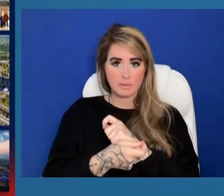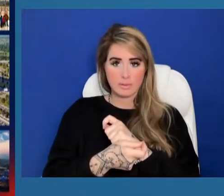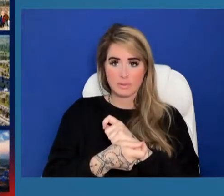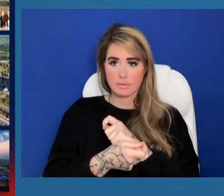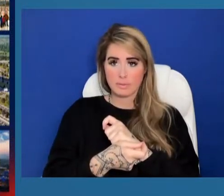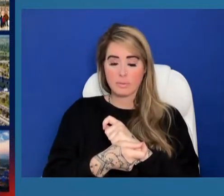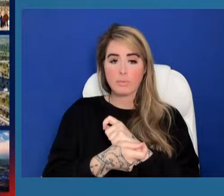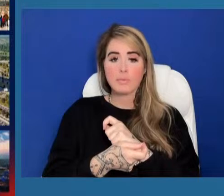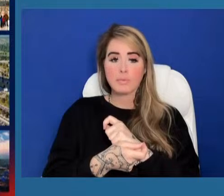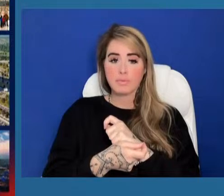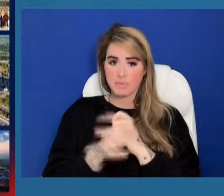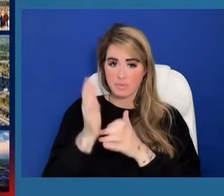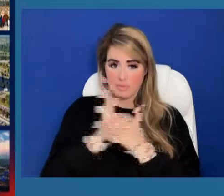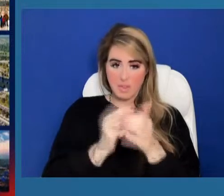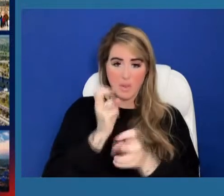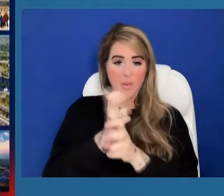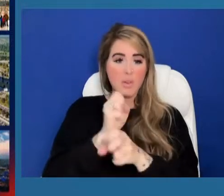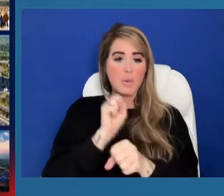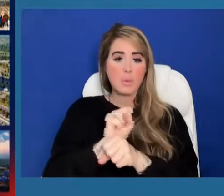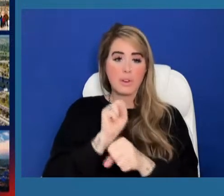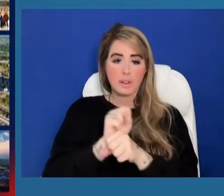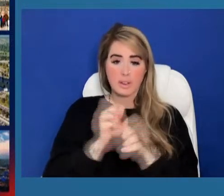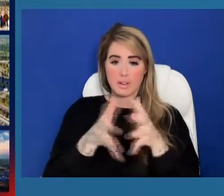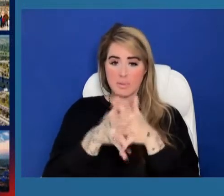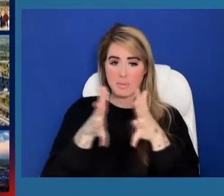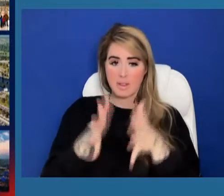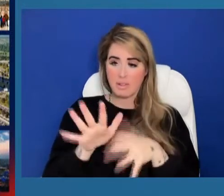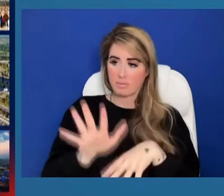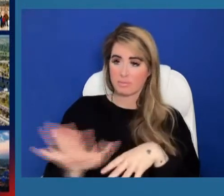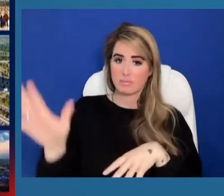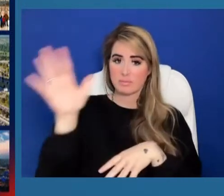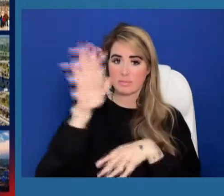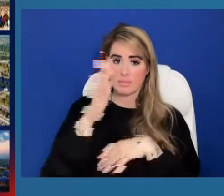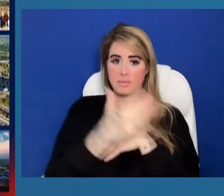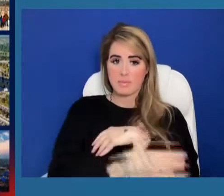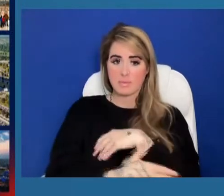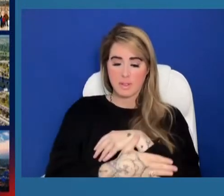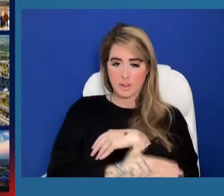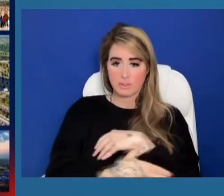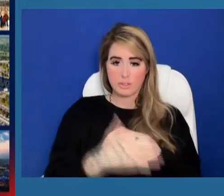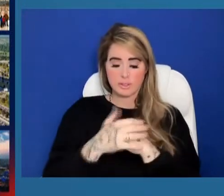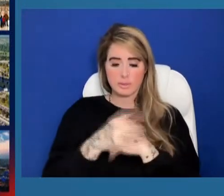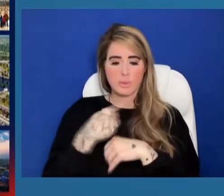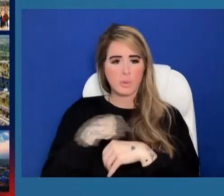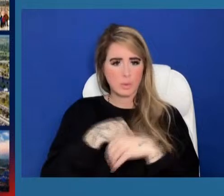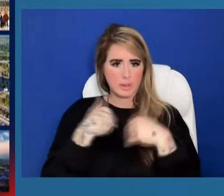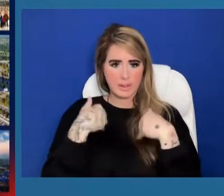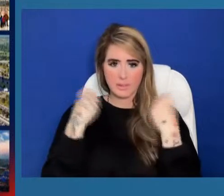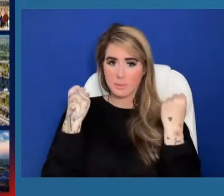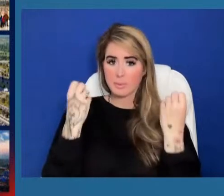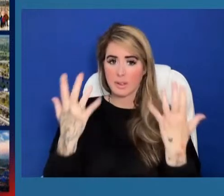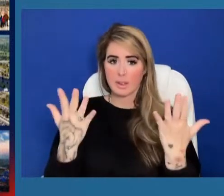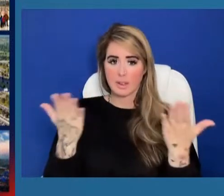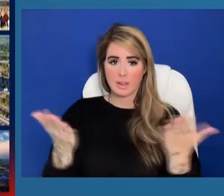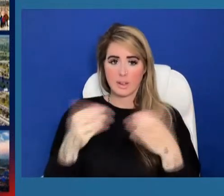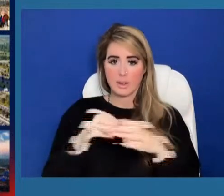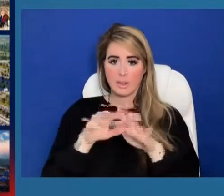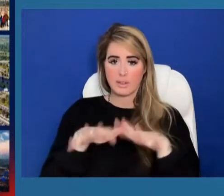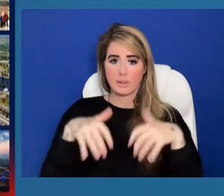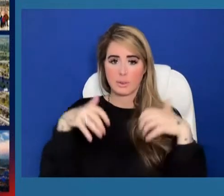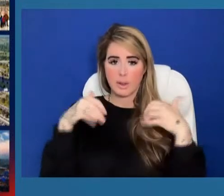there are hardworking Americans in this country, and we have a lot of them in our crowd today.